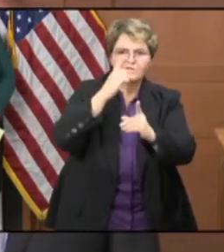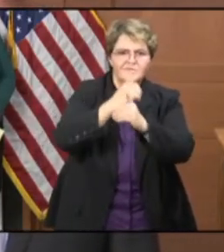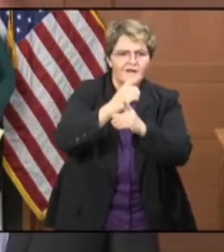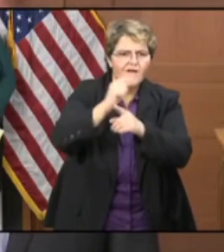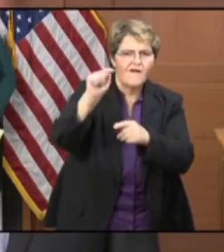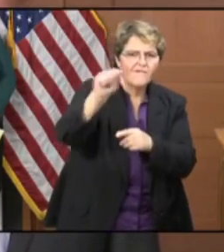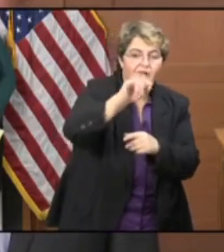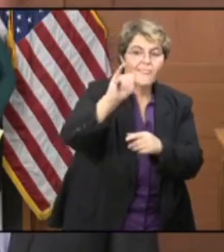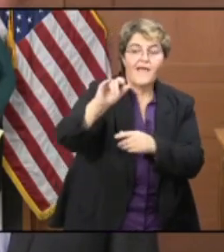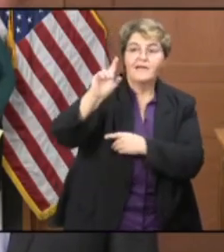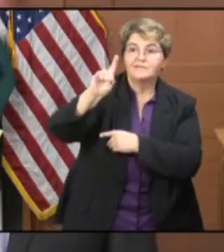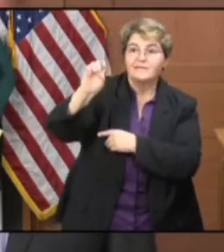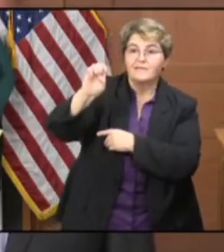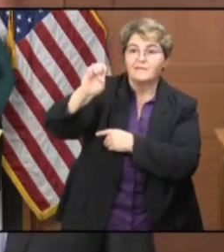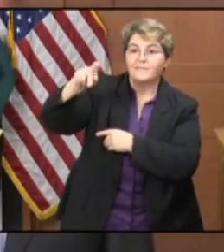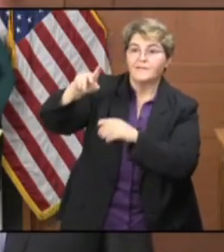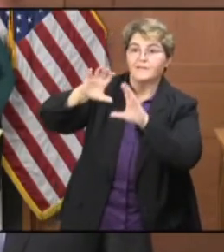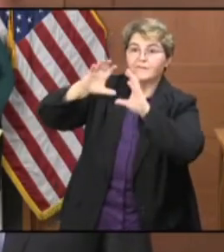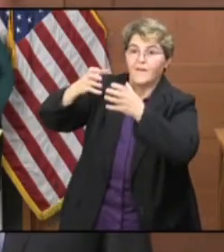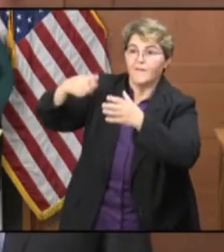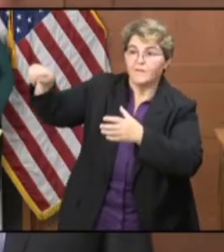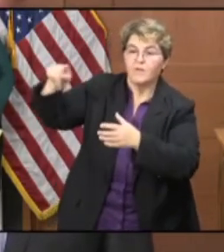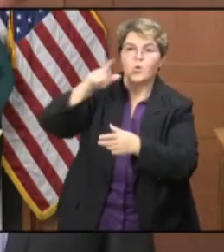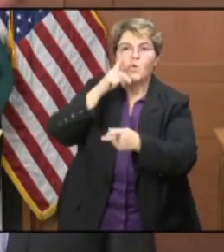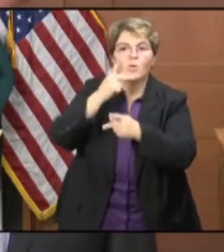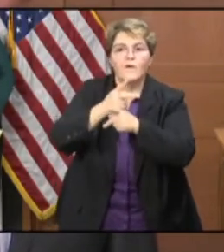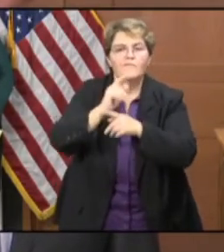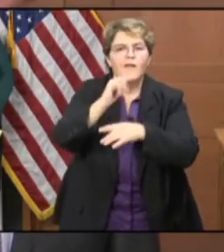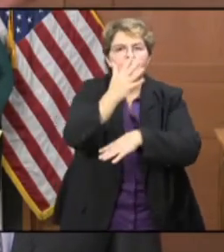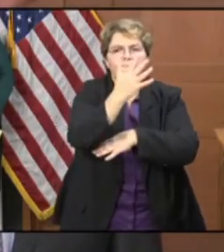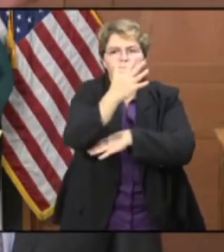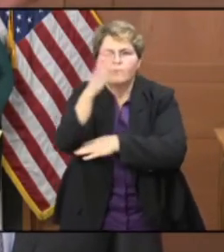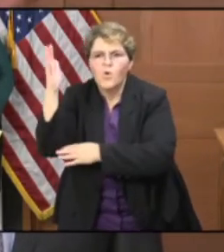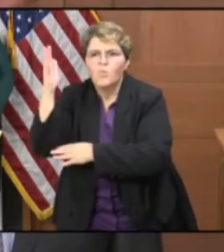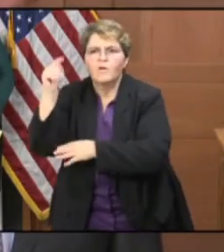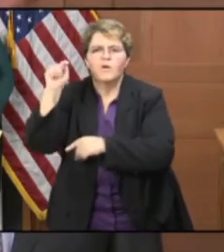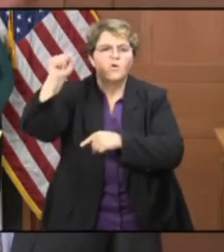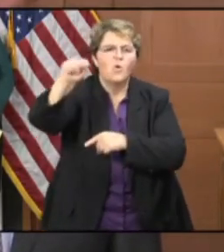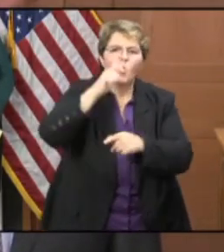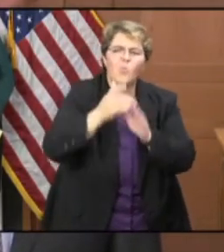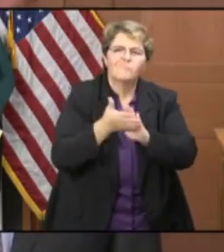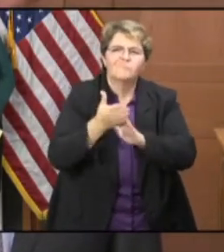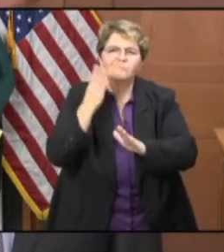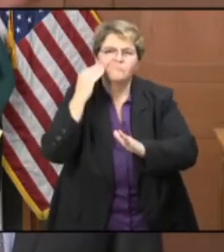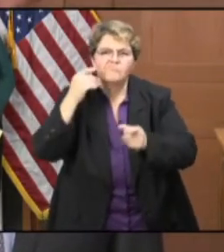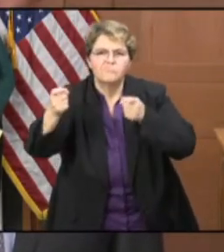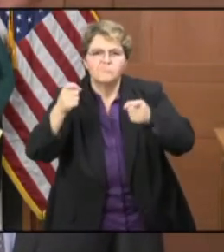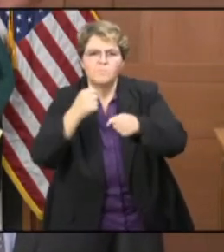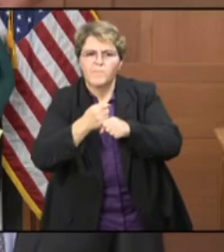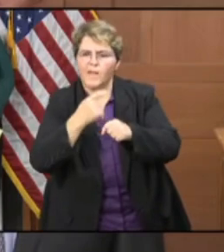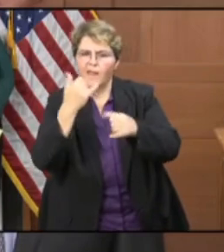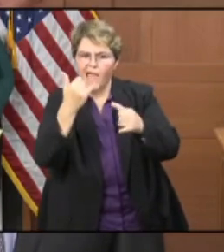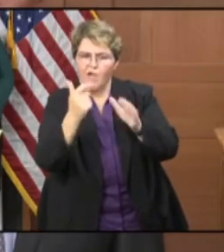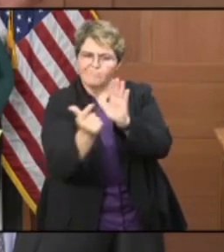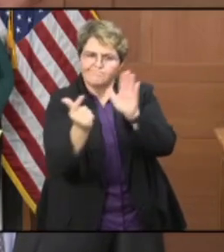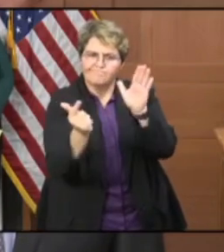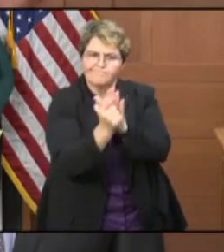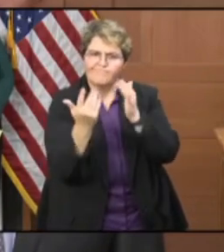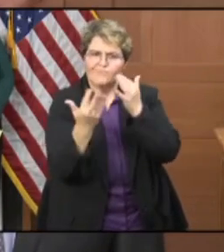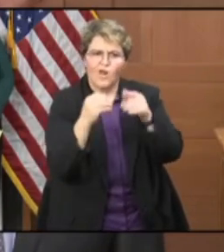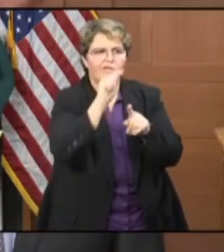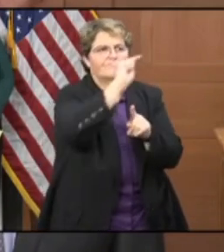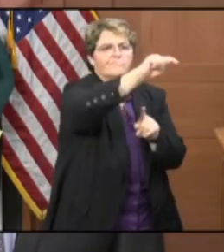state parks, to forests, and to wildlife management areas. And this prevents any open flame,